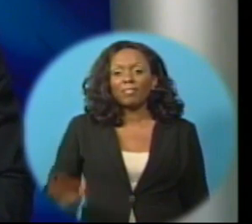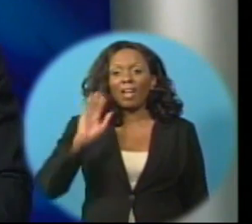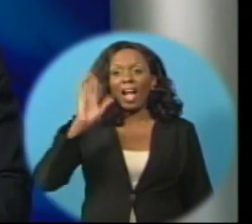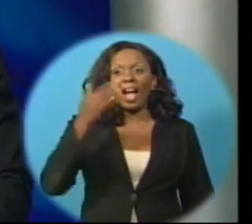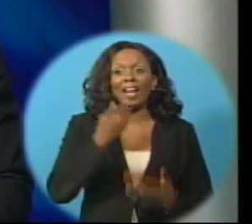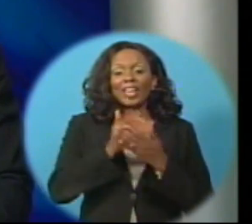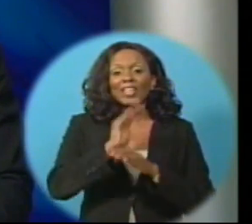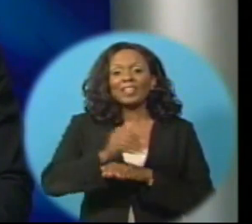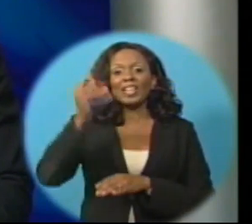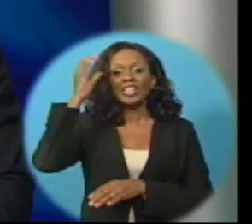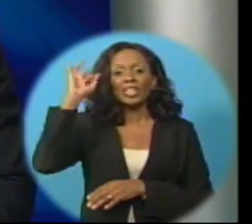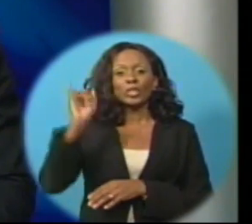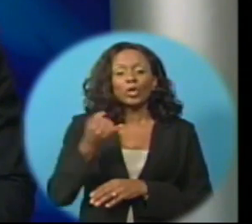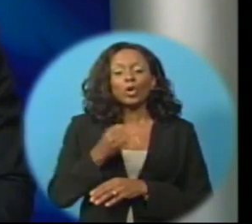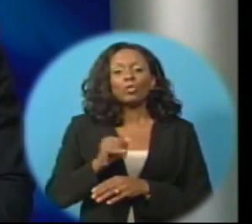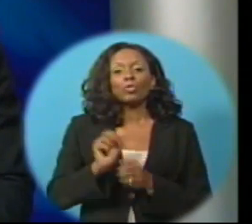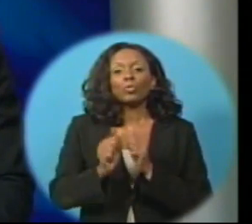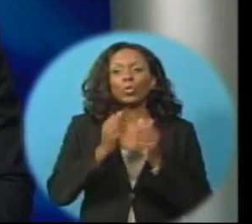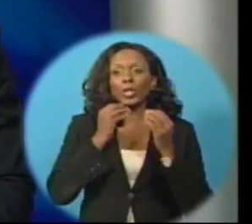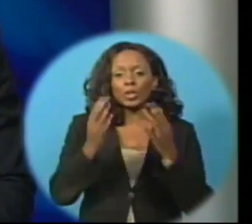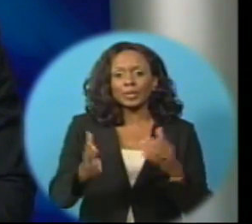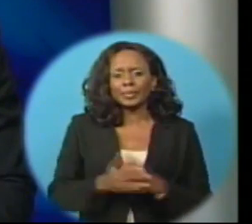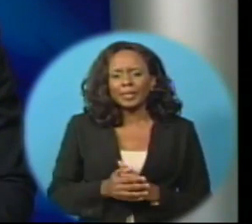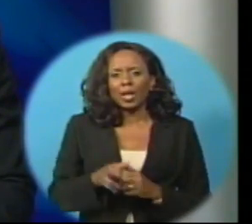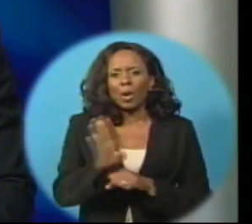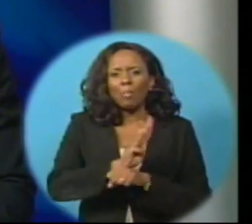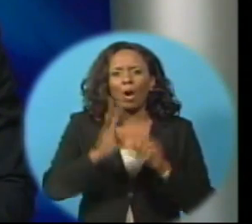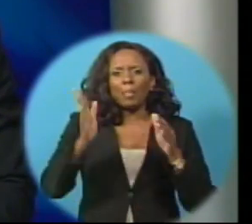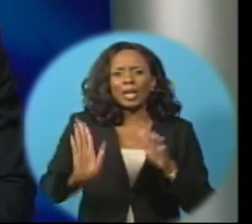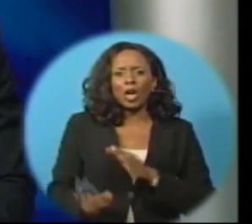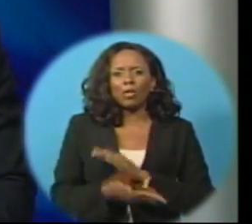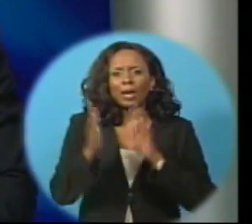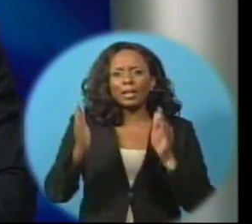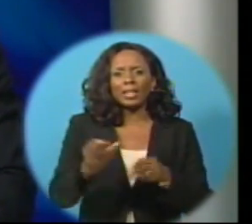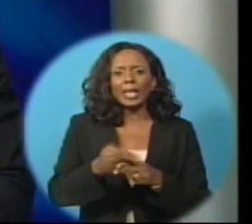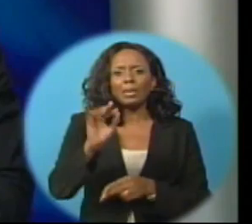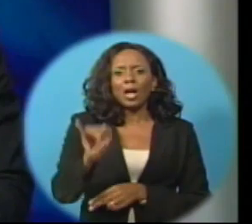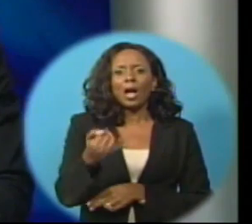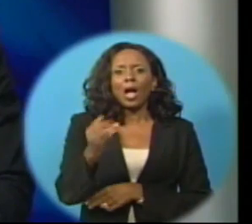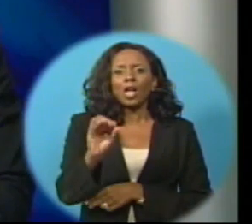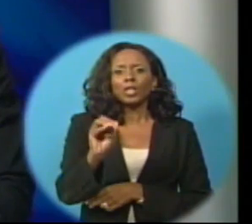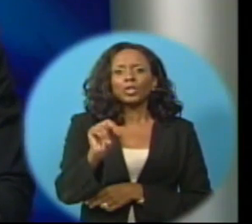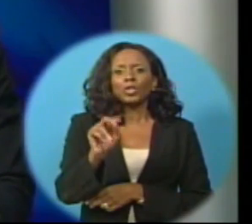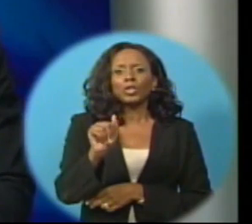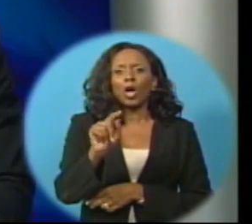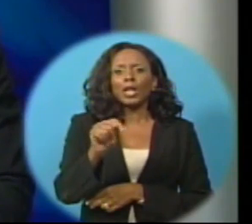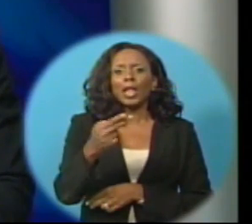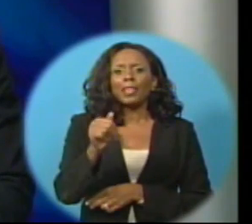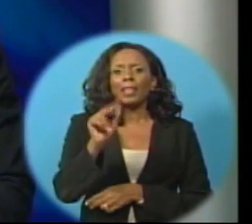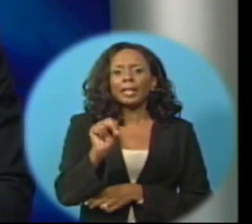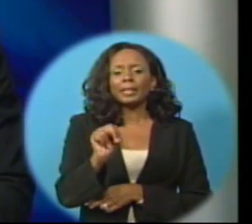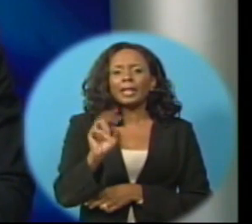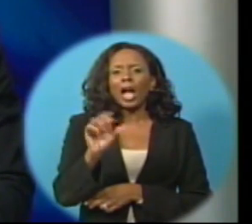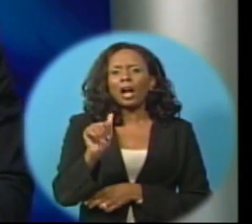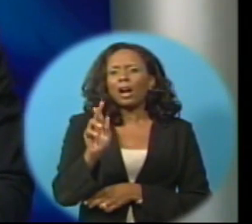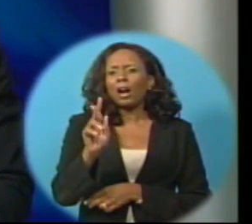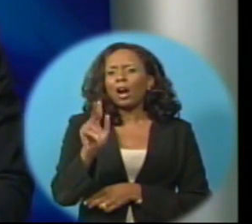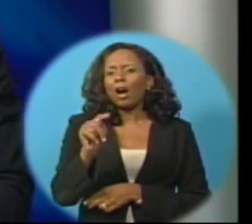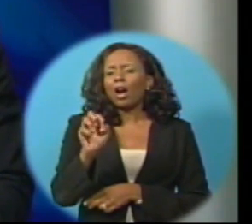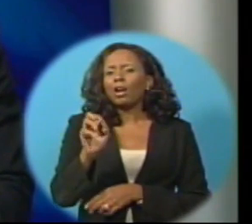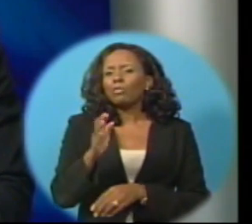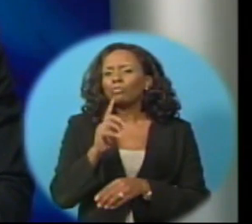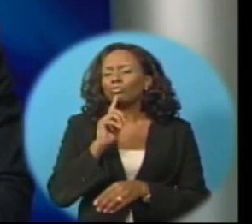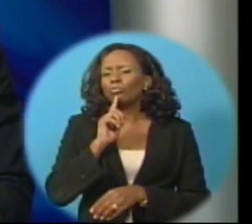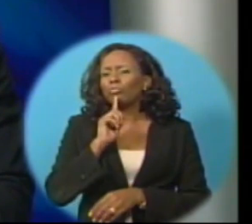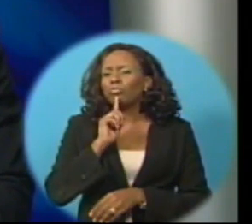Hi, good evening. I'm Shane Jones with the Lime Sports World. Barbadian all-rounder Jonathan Carter has significantly improved his chances